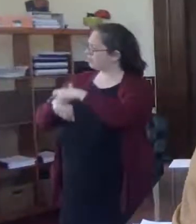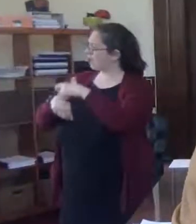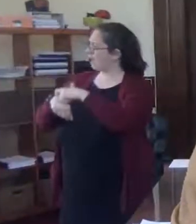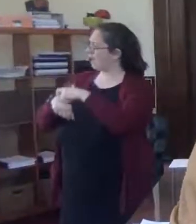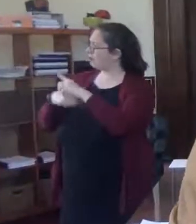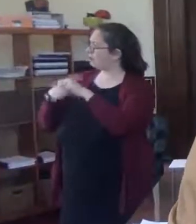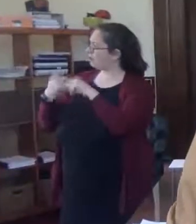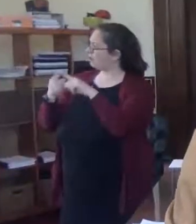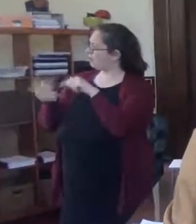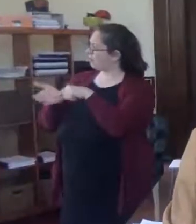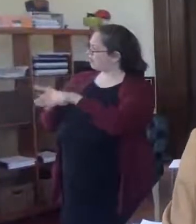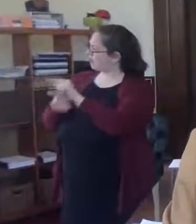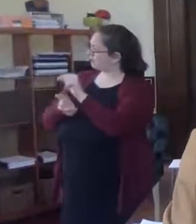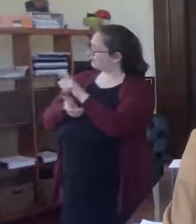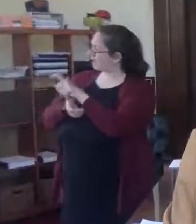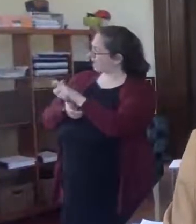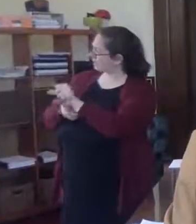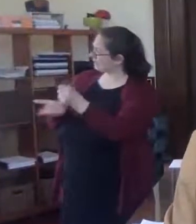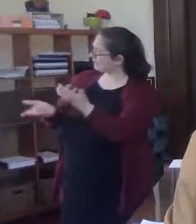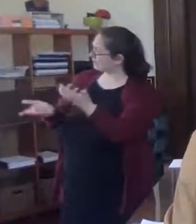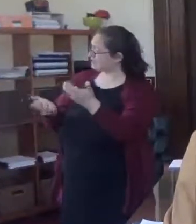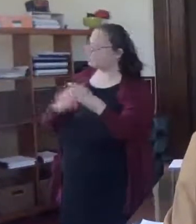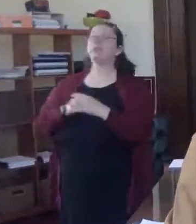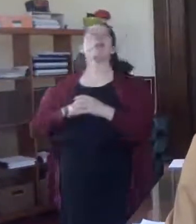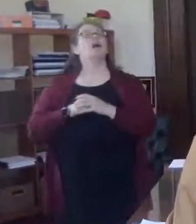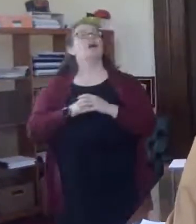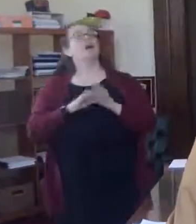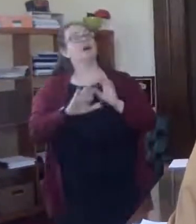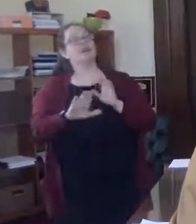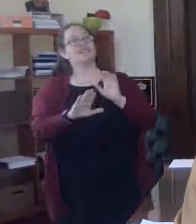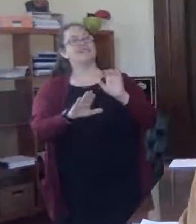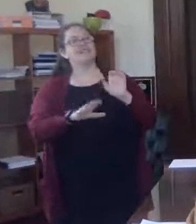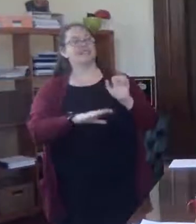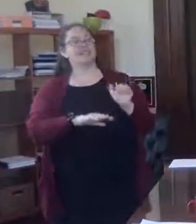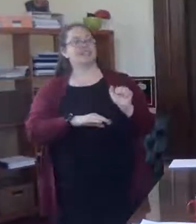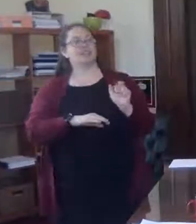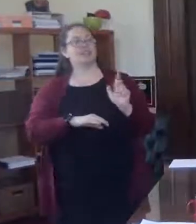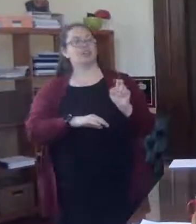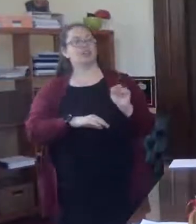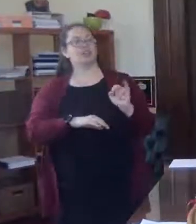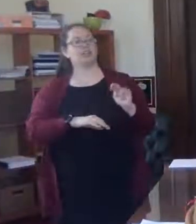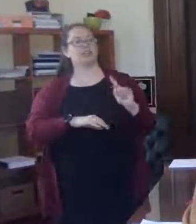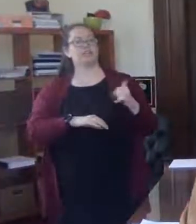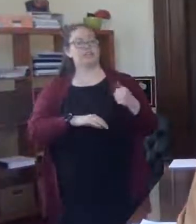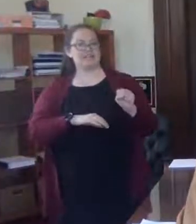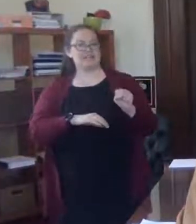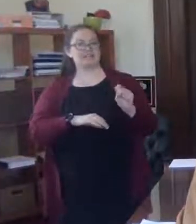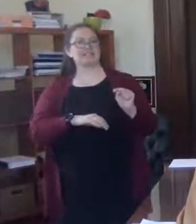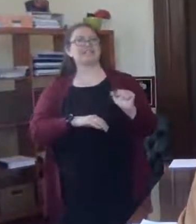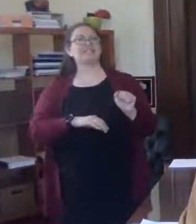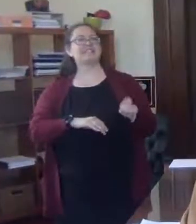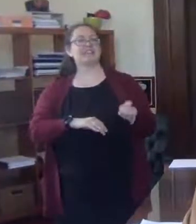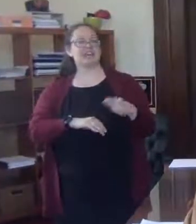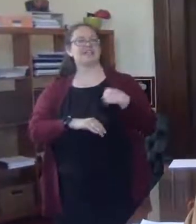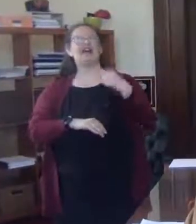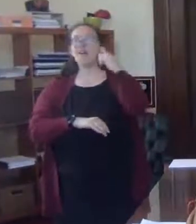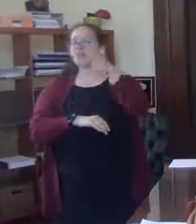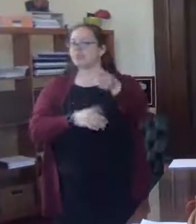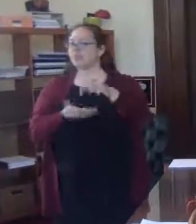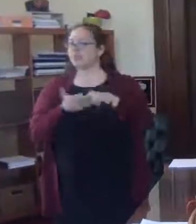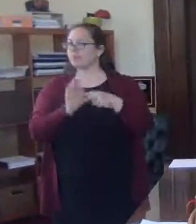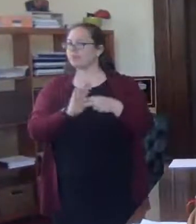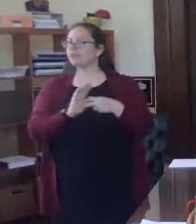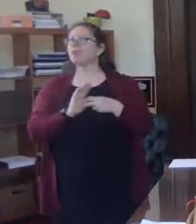paying your taxes? So the earnings tax, I think, is what you're referring to. The earnings